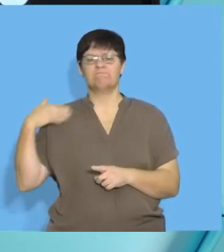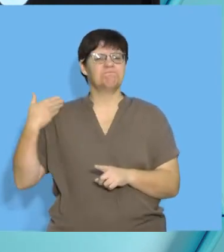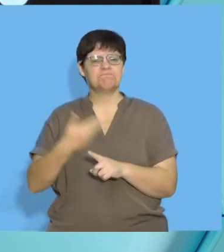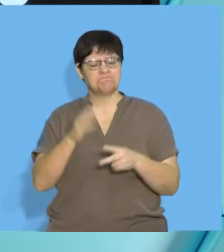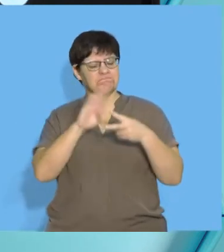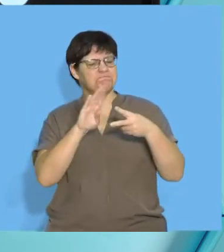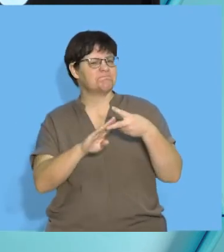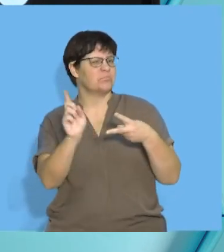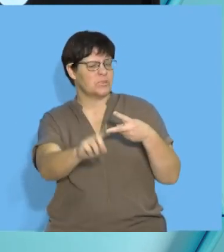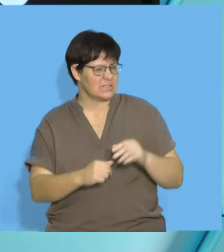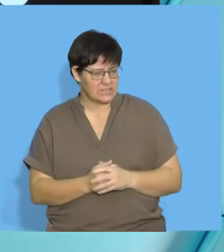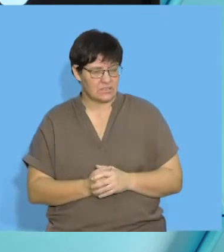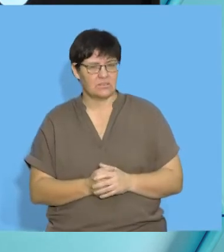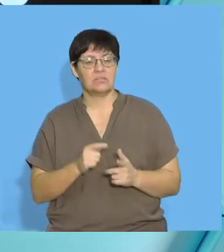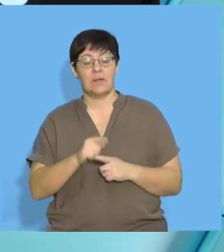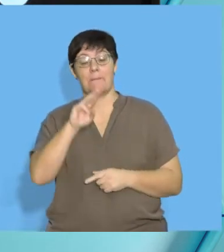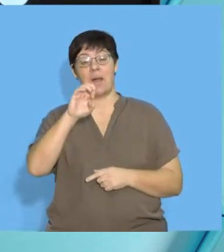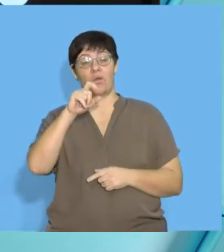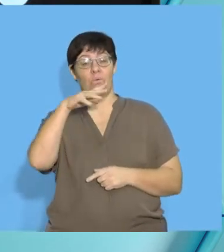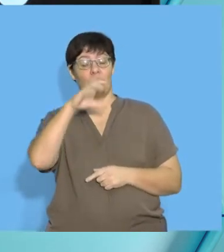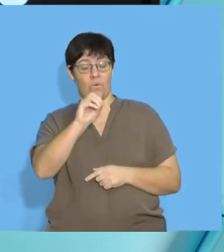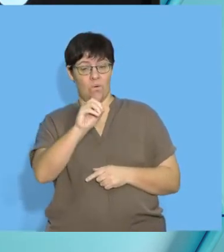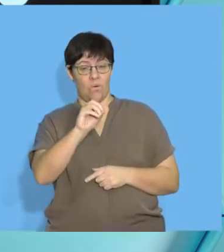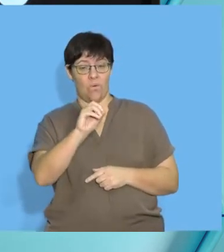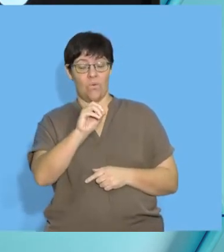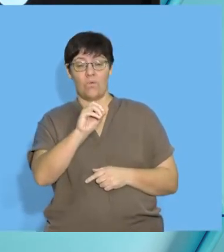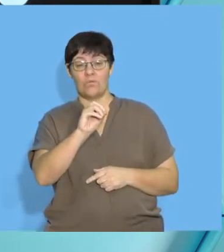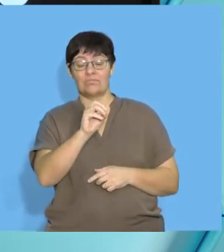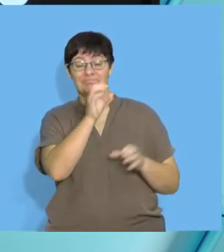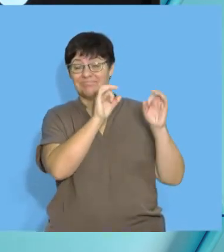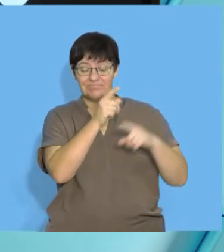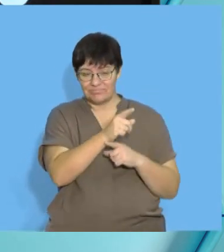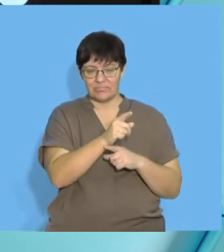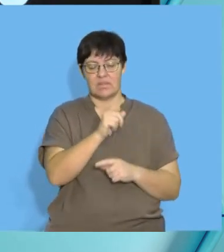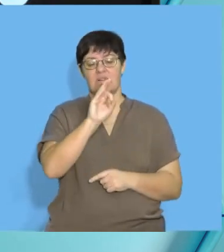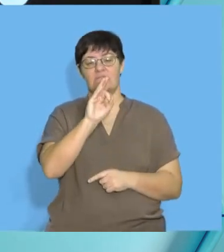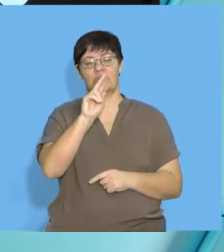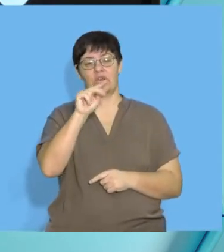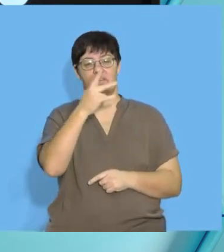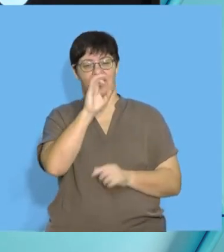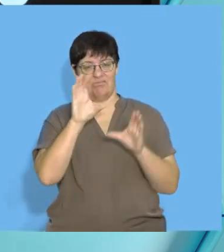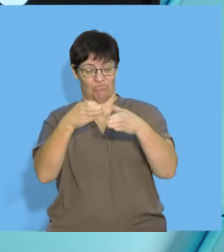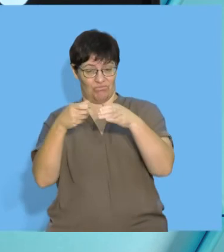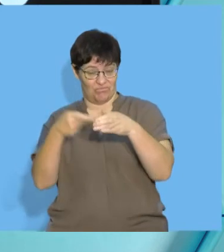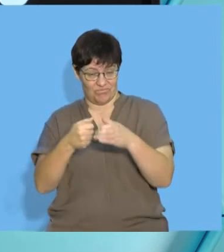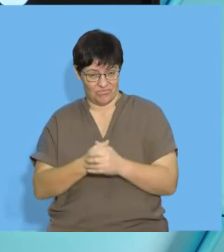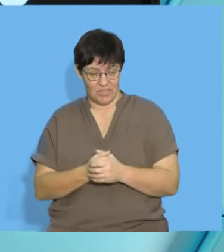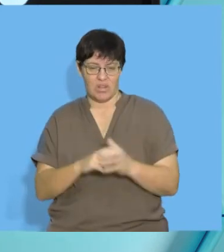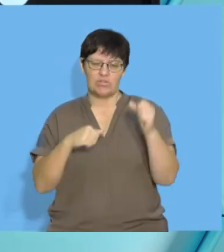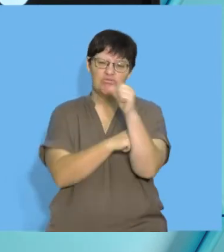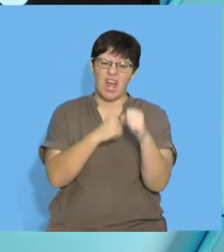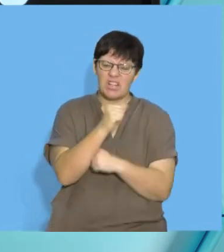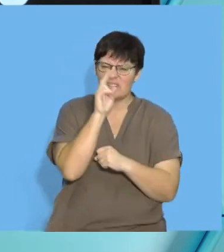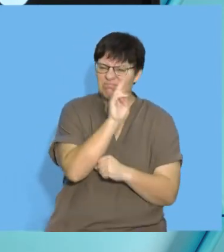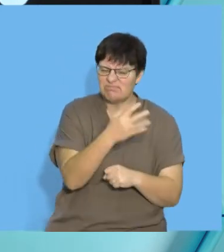far? Remember, we're looking at the microorganism fungi, right, the kingdom fungi. And we looked at the structure, and we